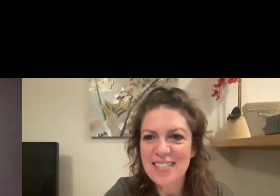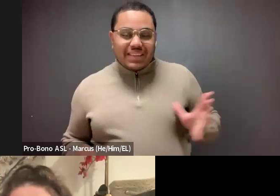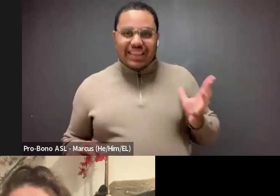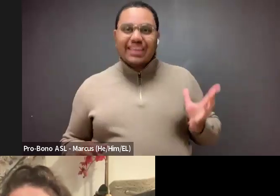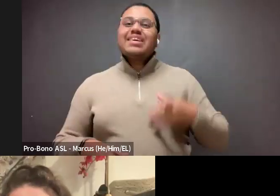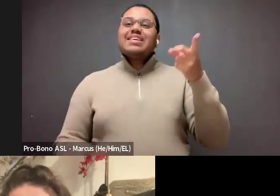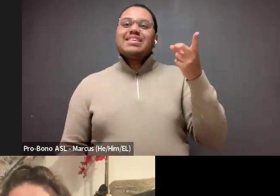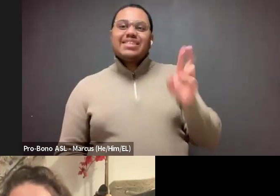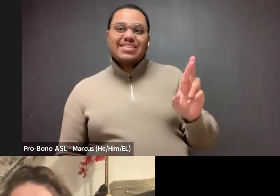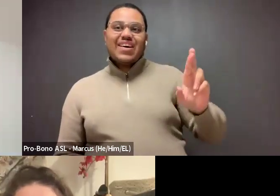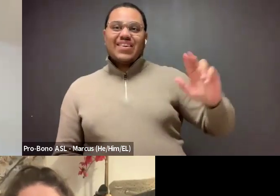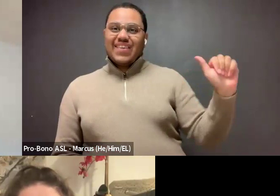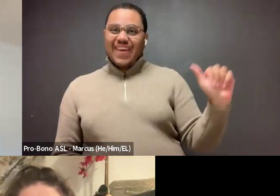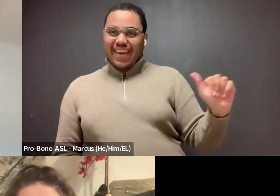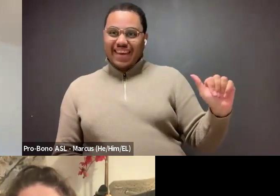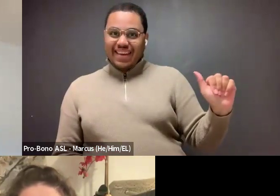Dr. A,